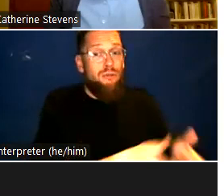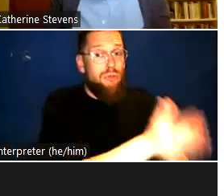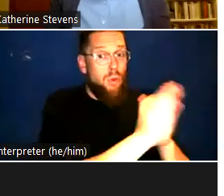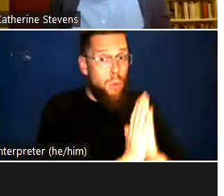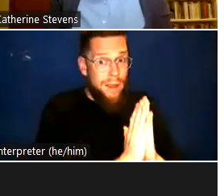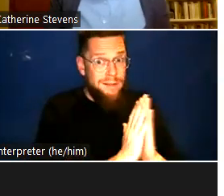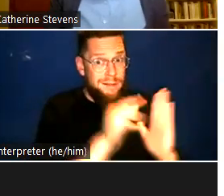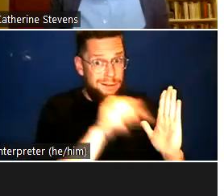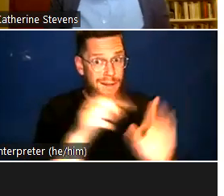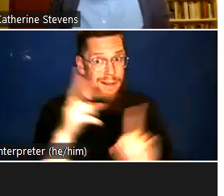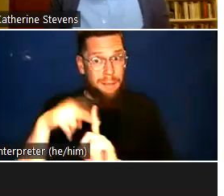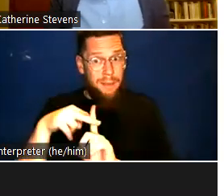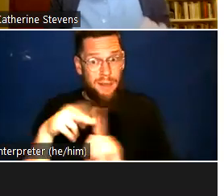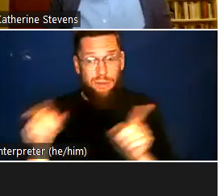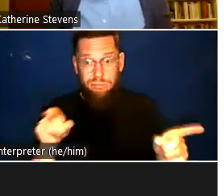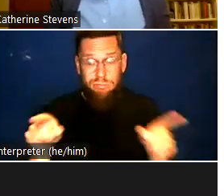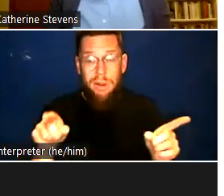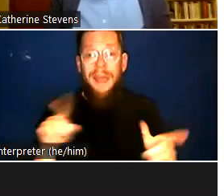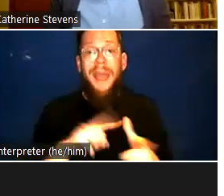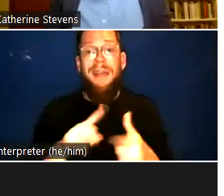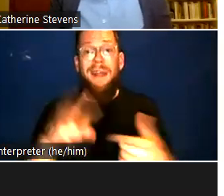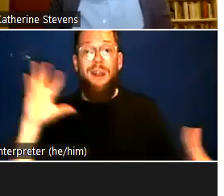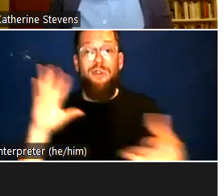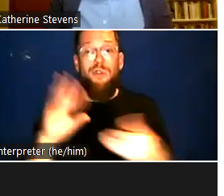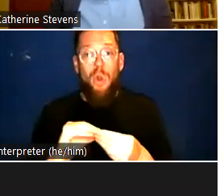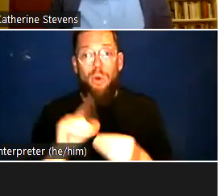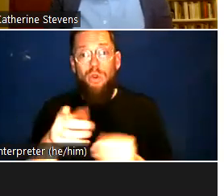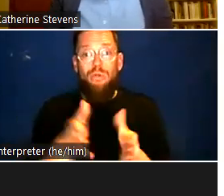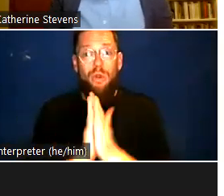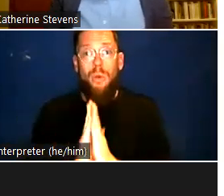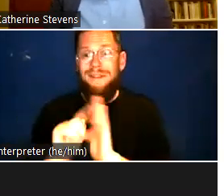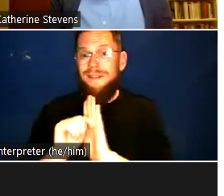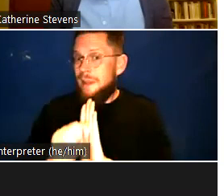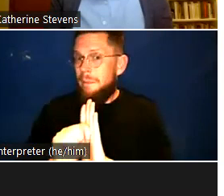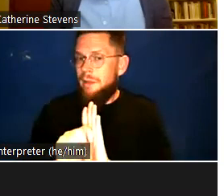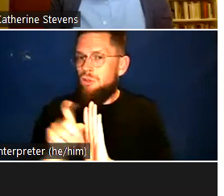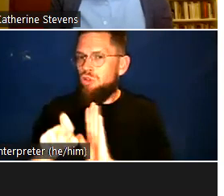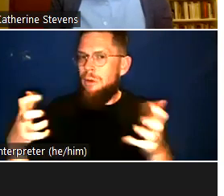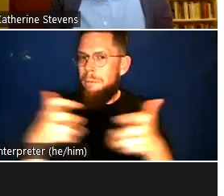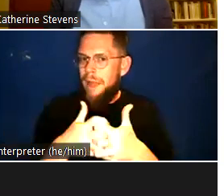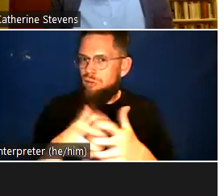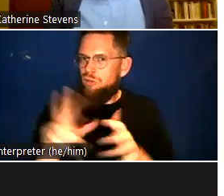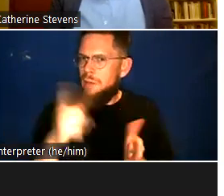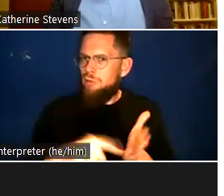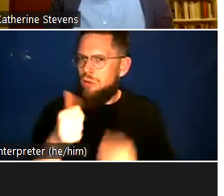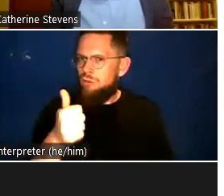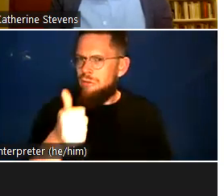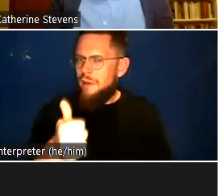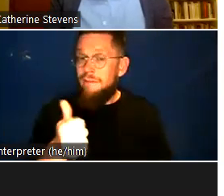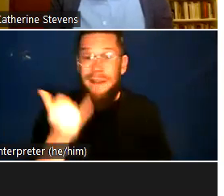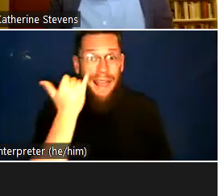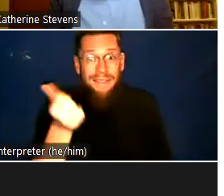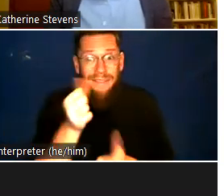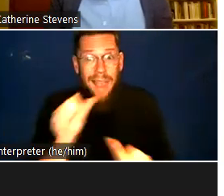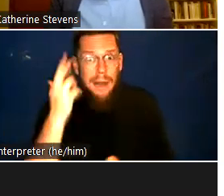field on the application and then what the total you request in your template is. Double check that, but if for any reason there's